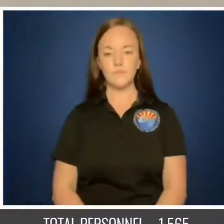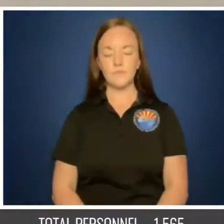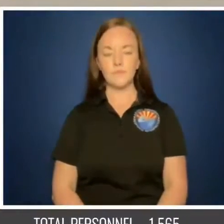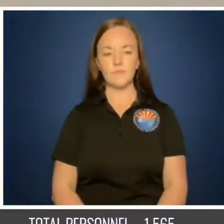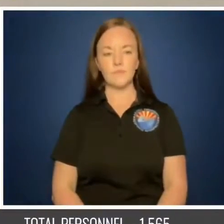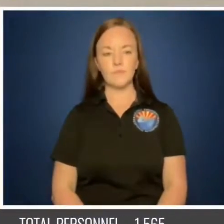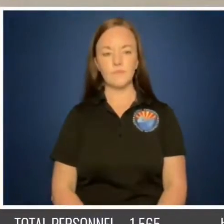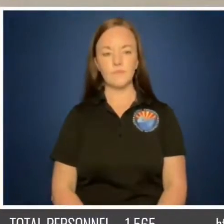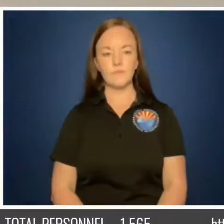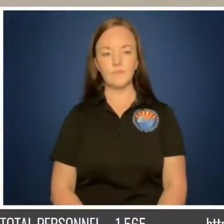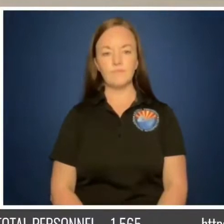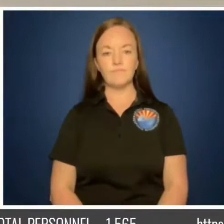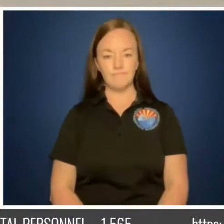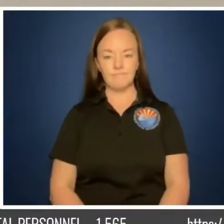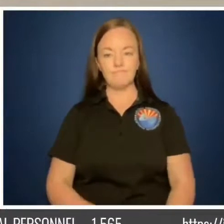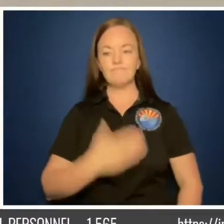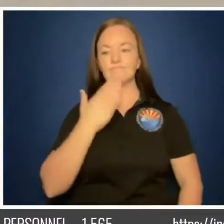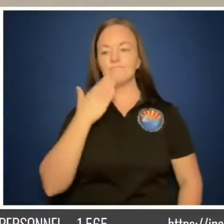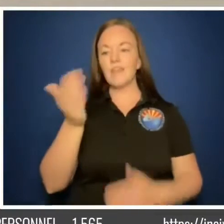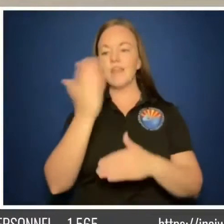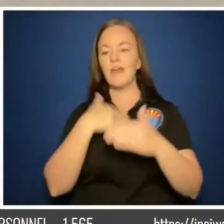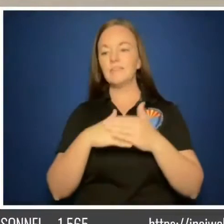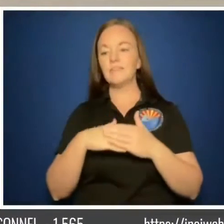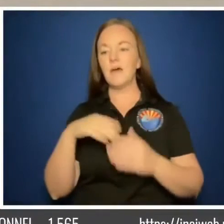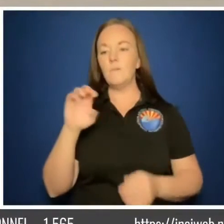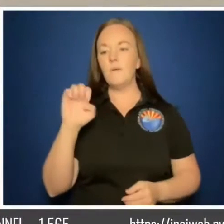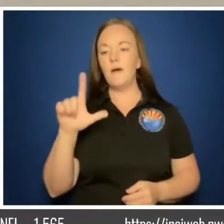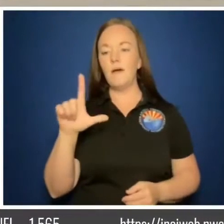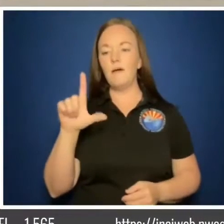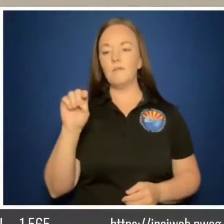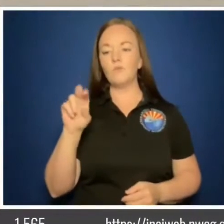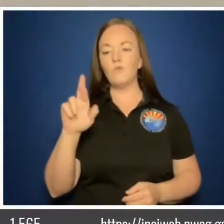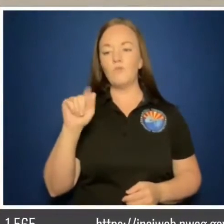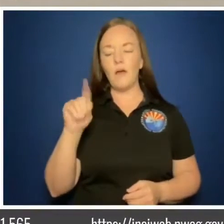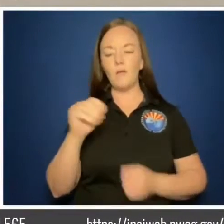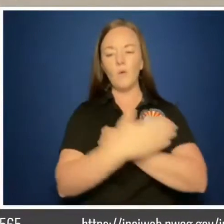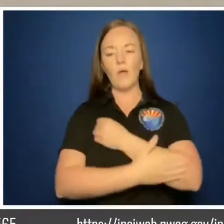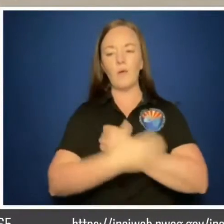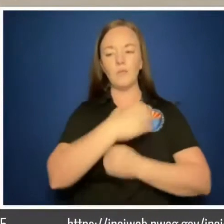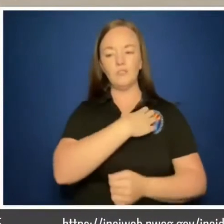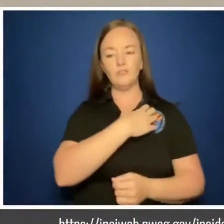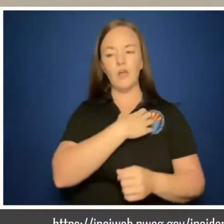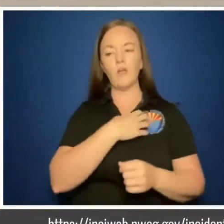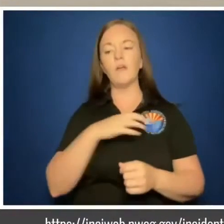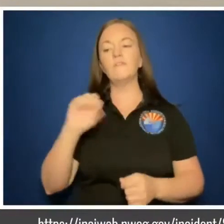Thank you, Lieutenant. Next up, we're going to have from El Dorado County Sheriff's Office, Sergeant Alex Story.